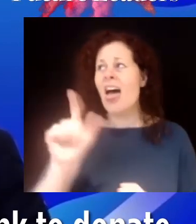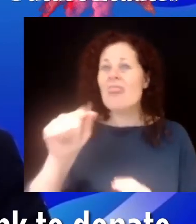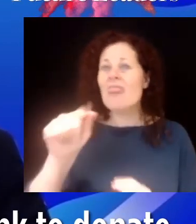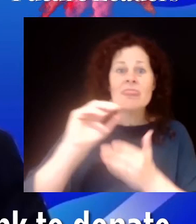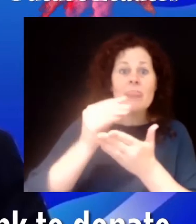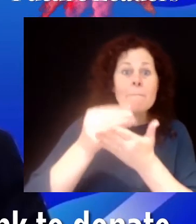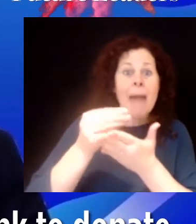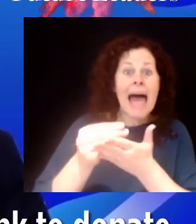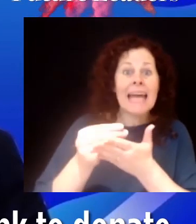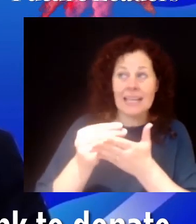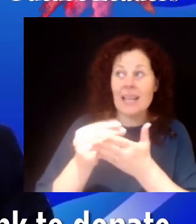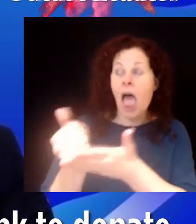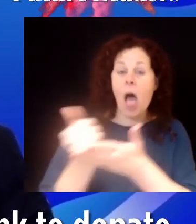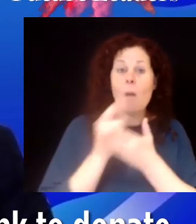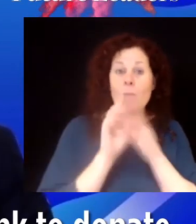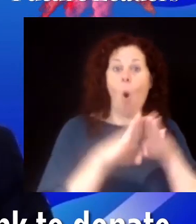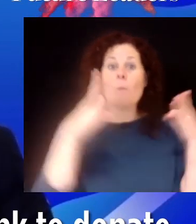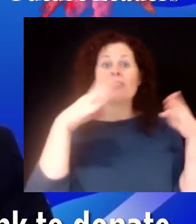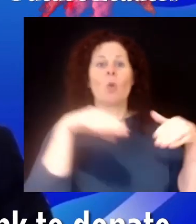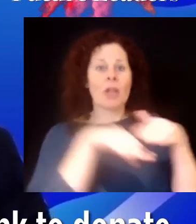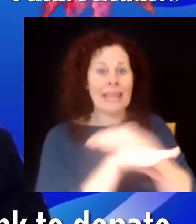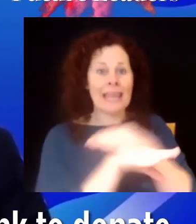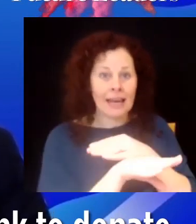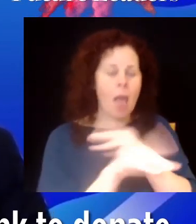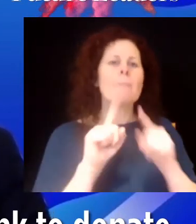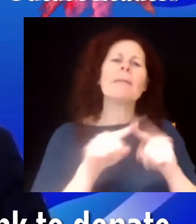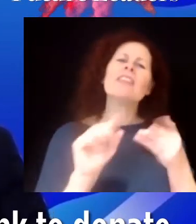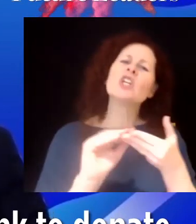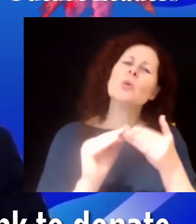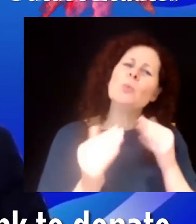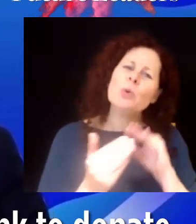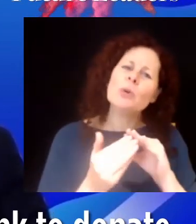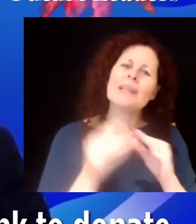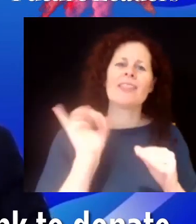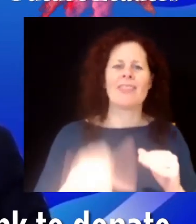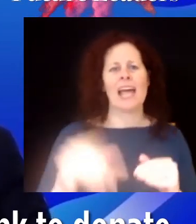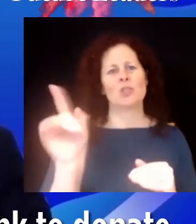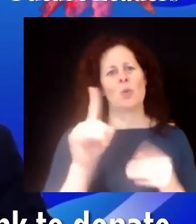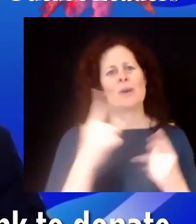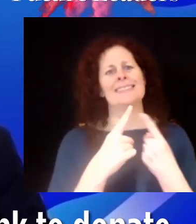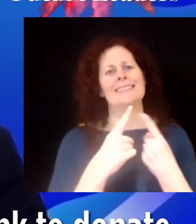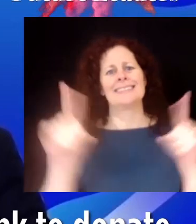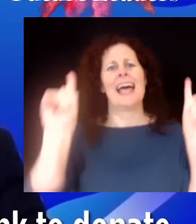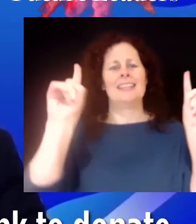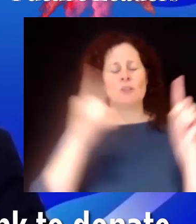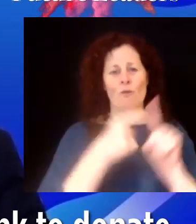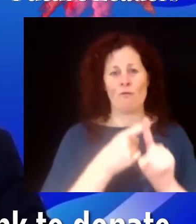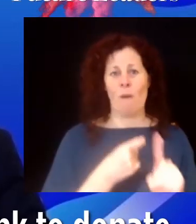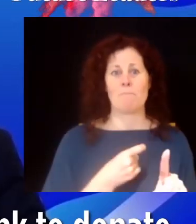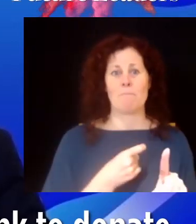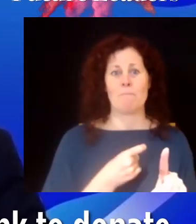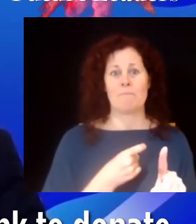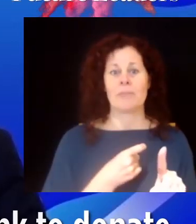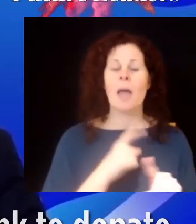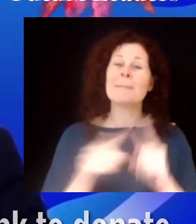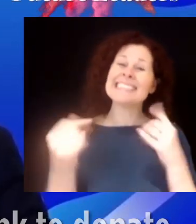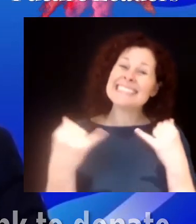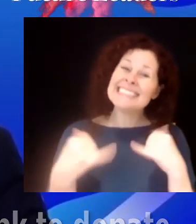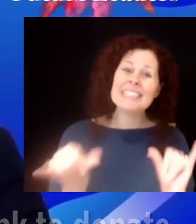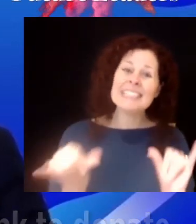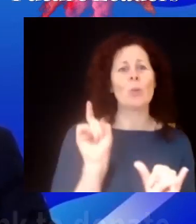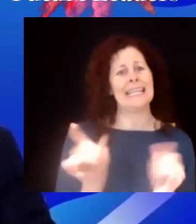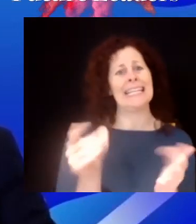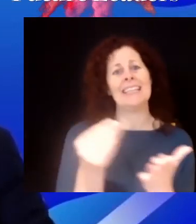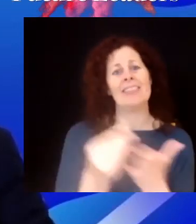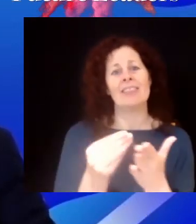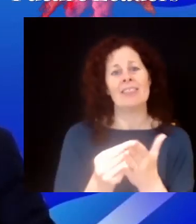the Virtuoso Travel Network, a consultant in change management and disruption, and a passionate board member and donor.